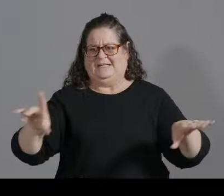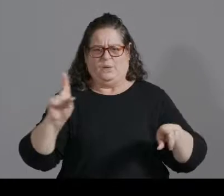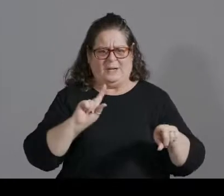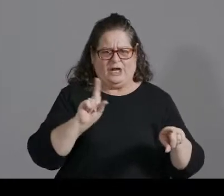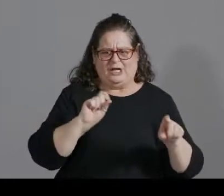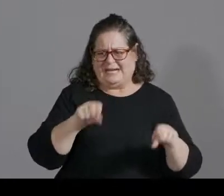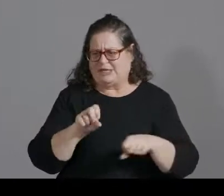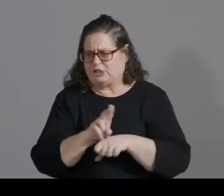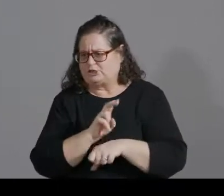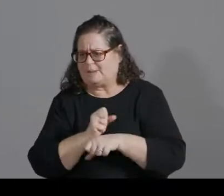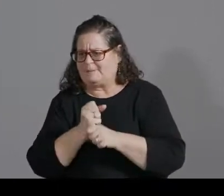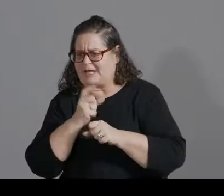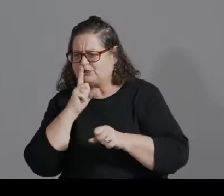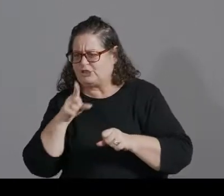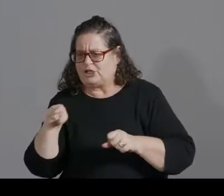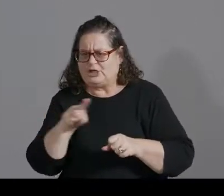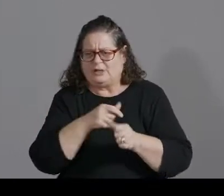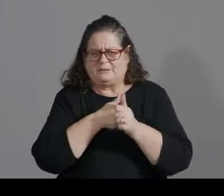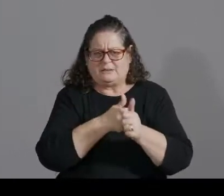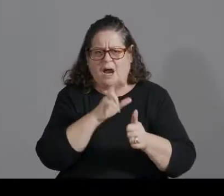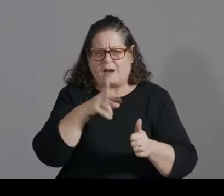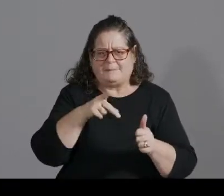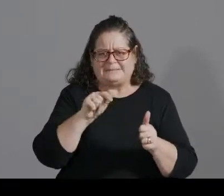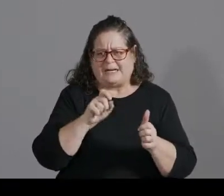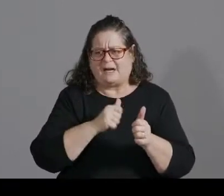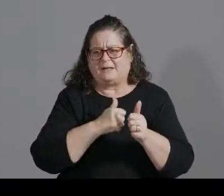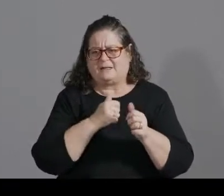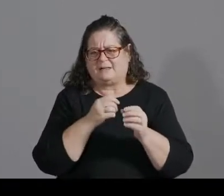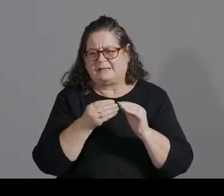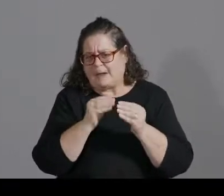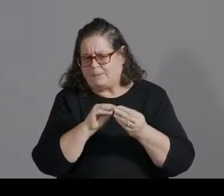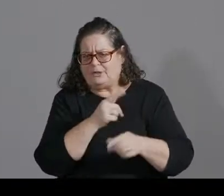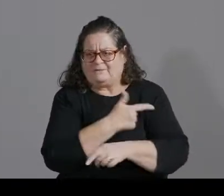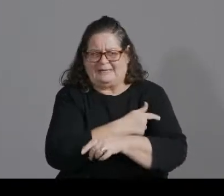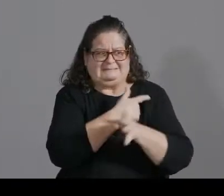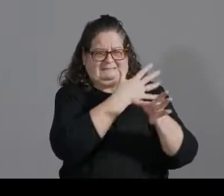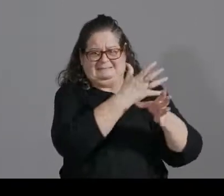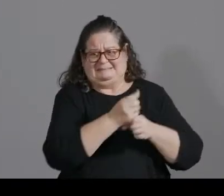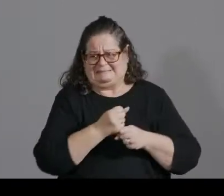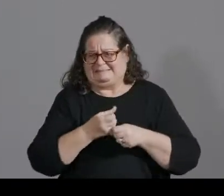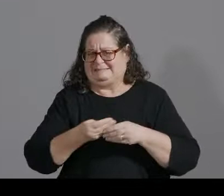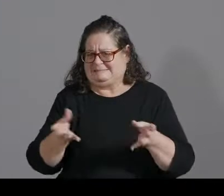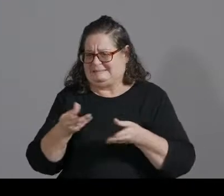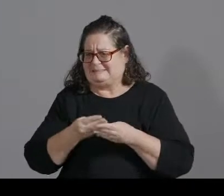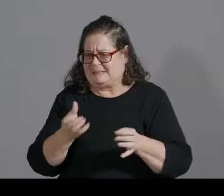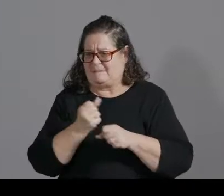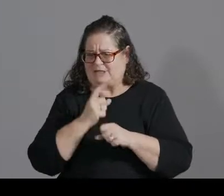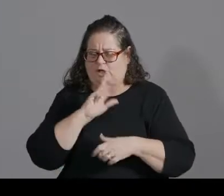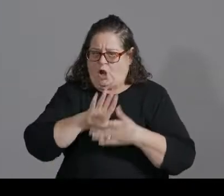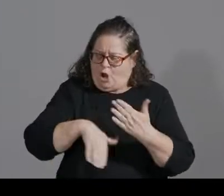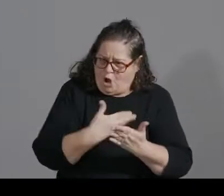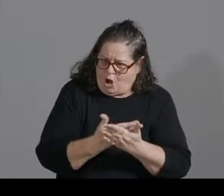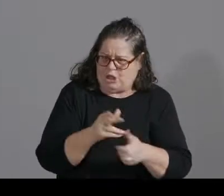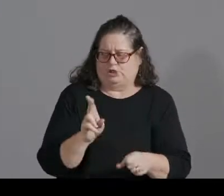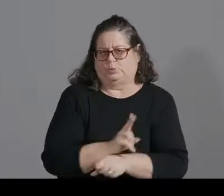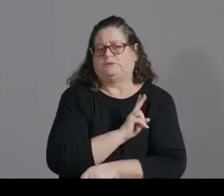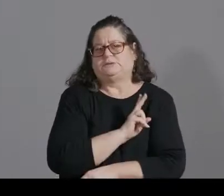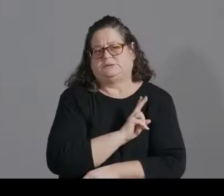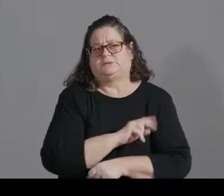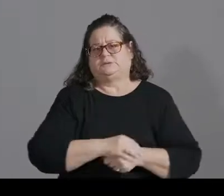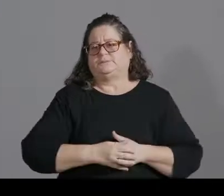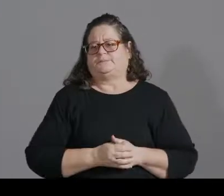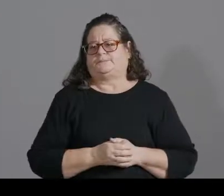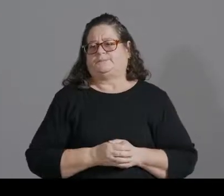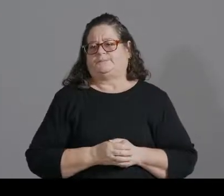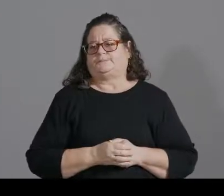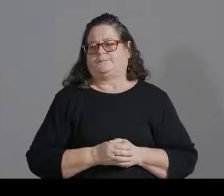showing that we are keeping up with the amount of vaccine that we are receiving in Arizona. So last week, we activated the